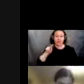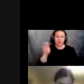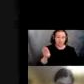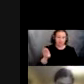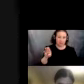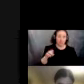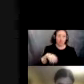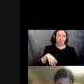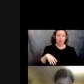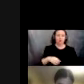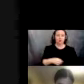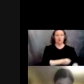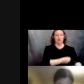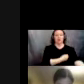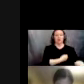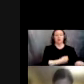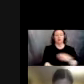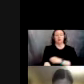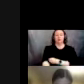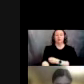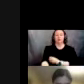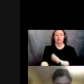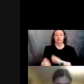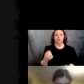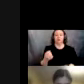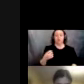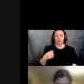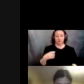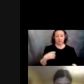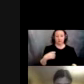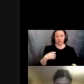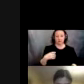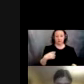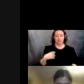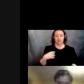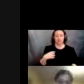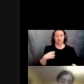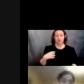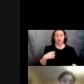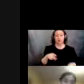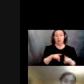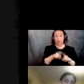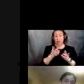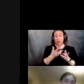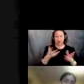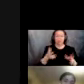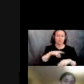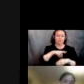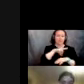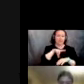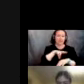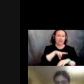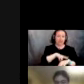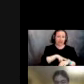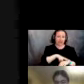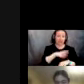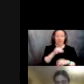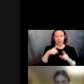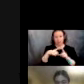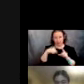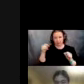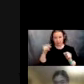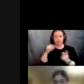And so there was also a lot of Native and Japanese intermarriage